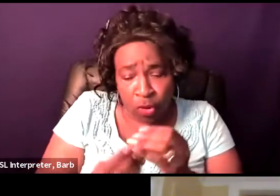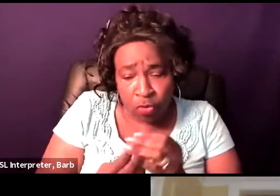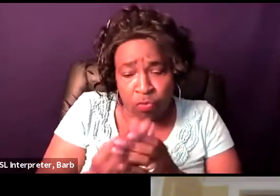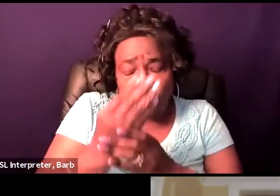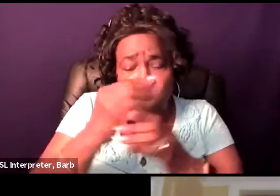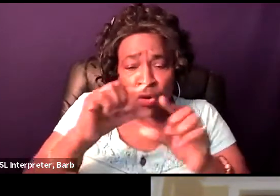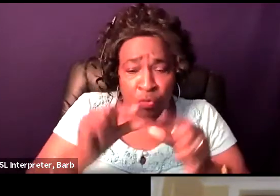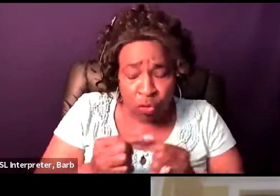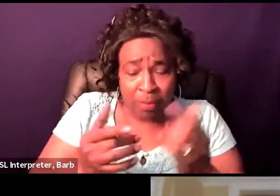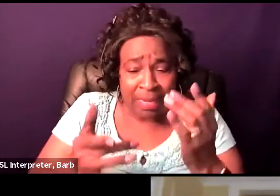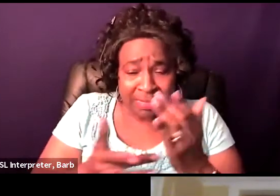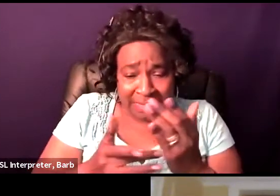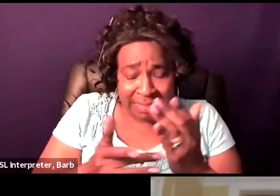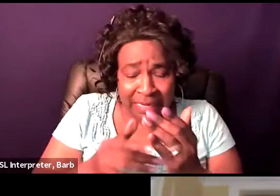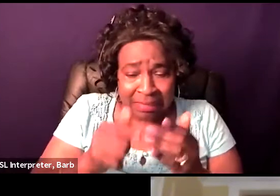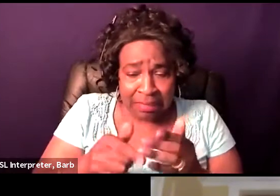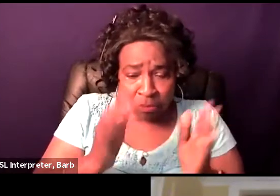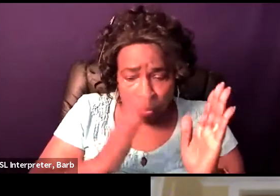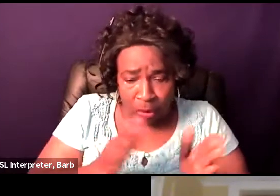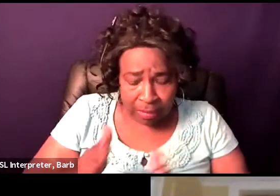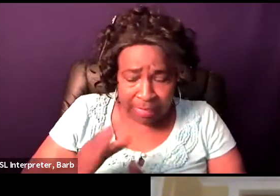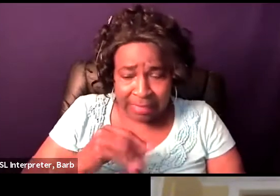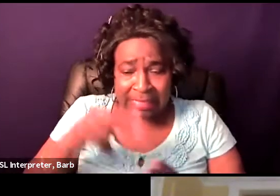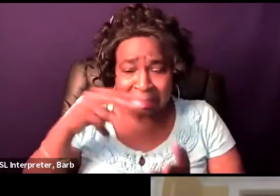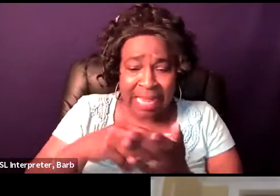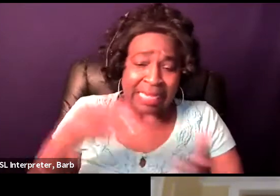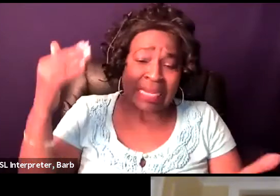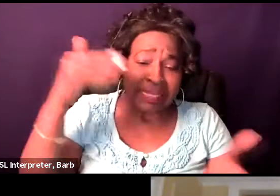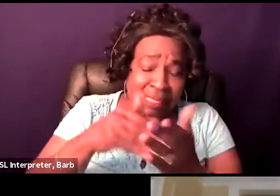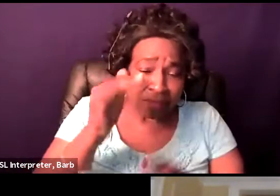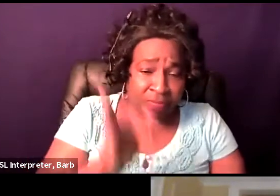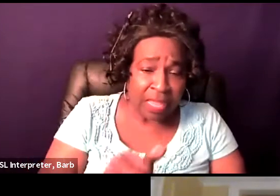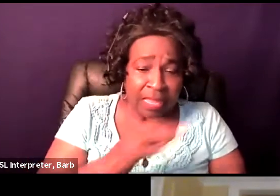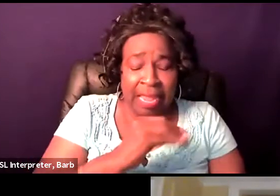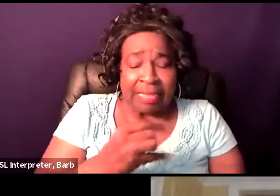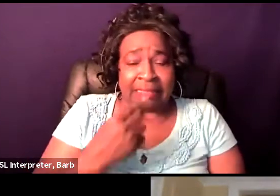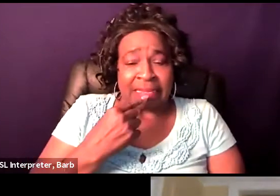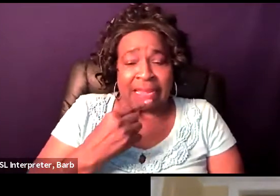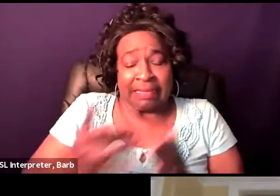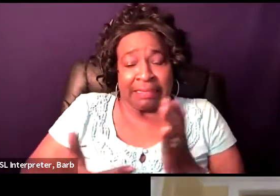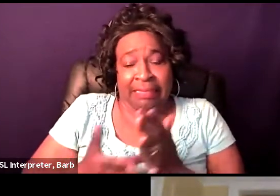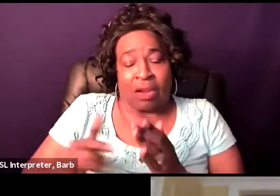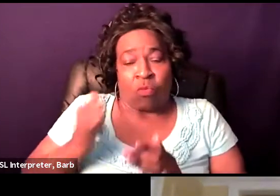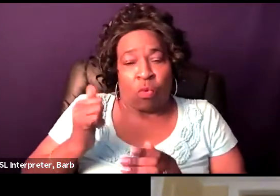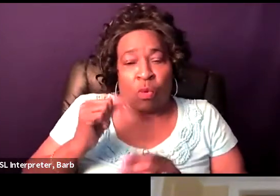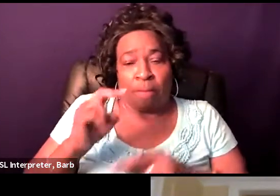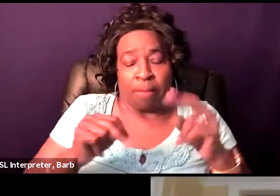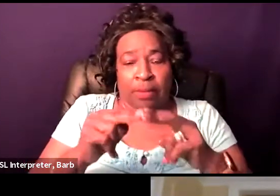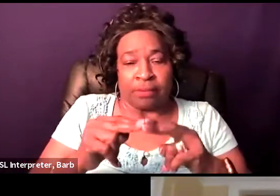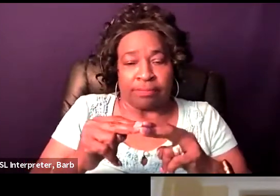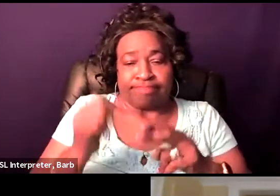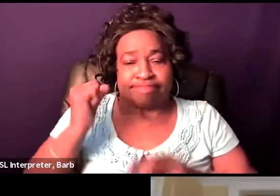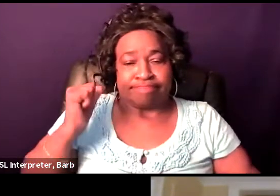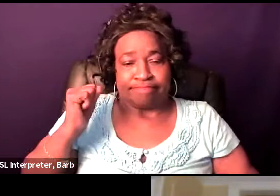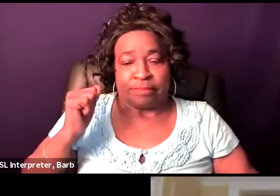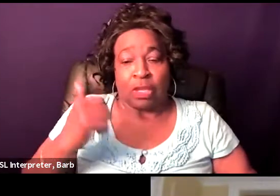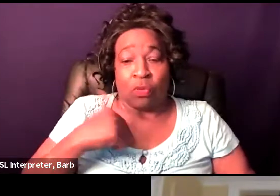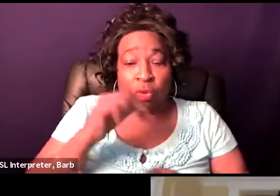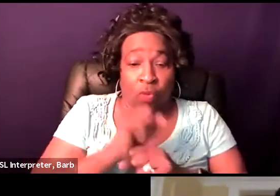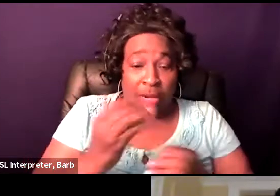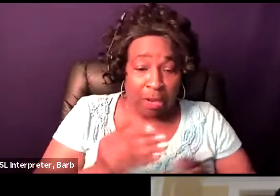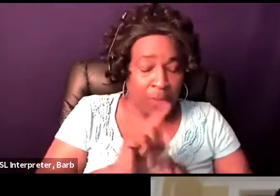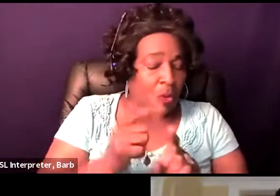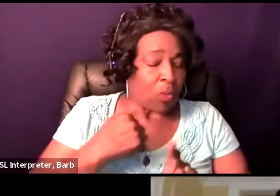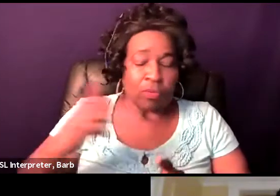and organizers that are standing up against that and saying, tech won't build it. We work here, but we won't create